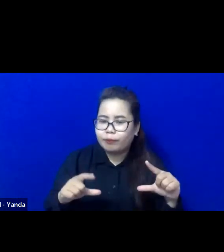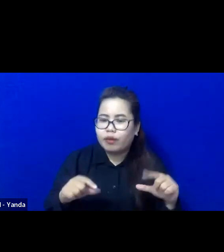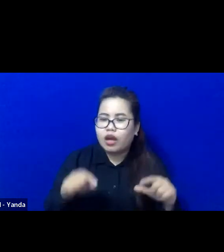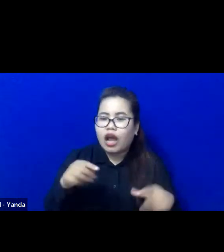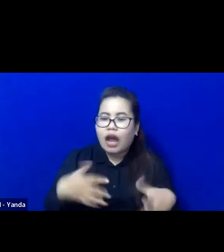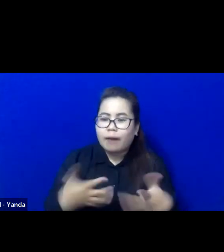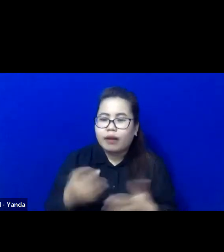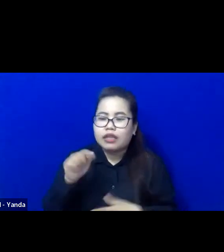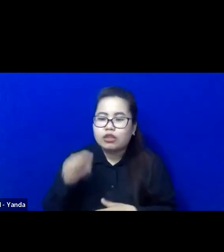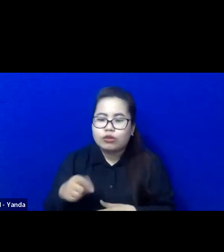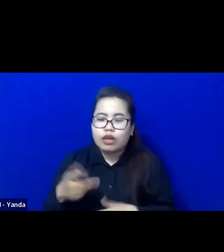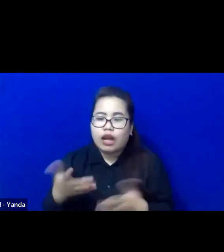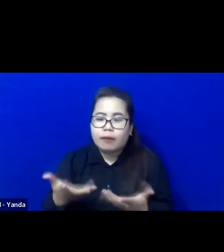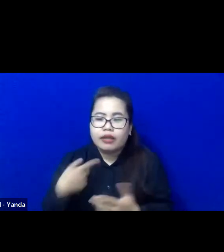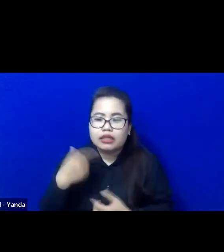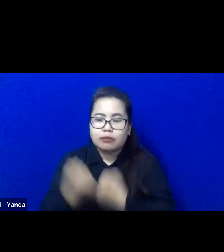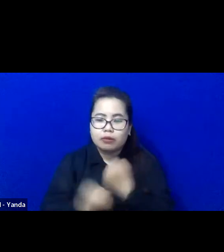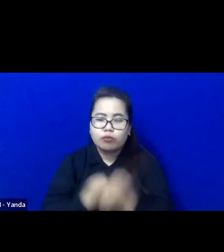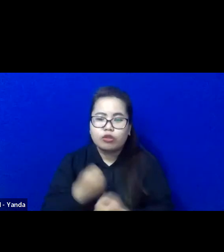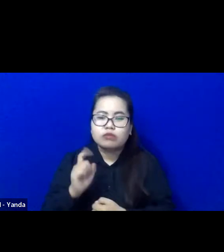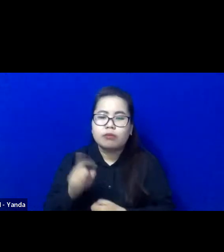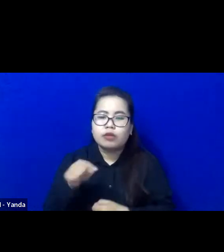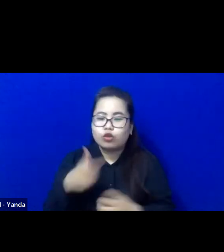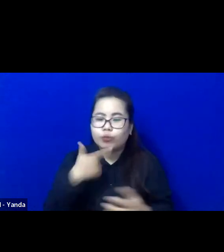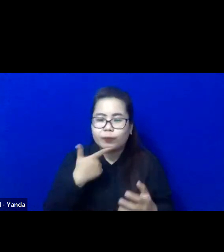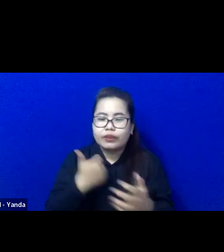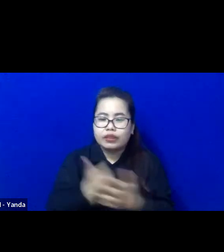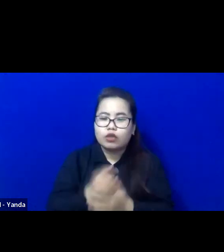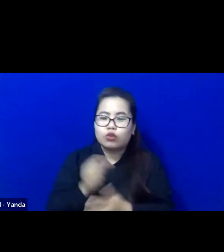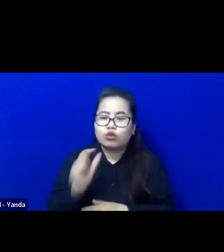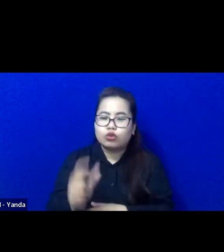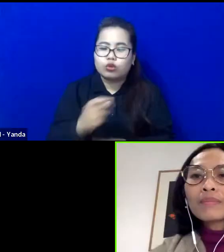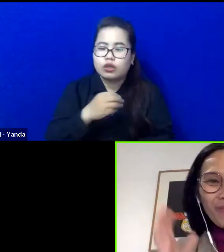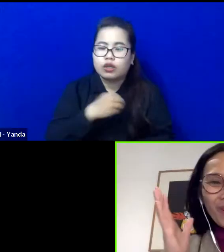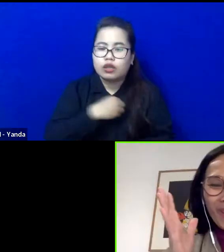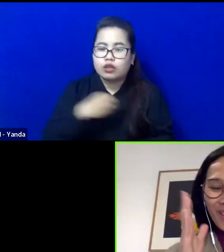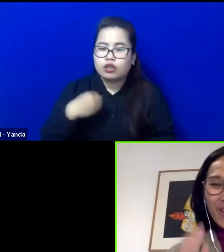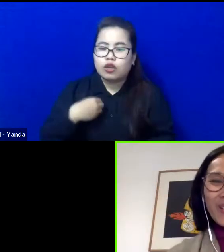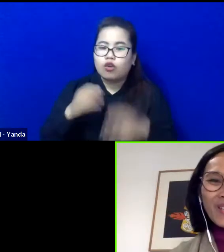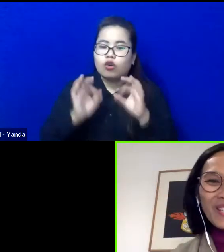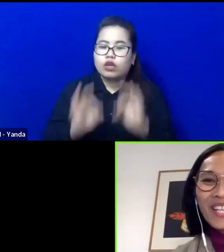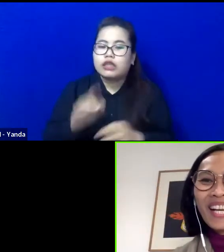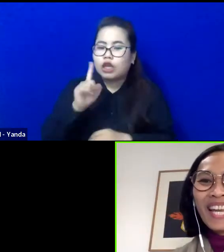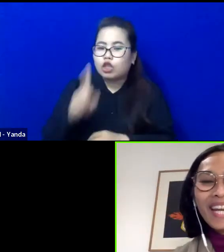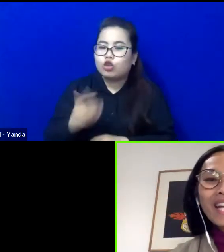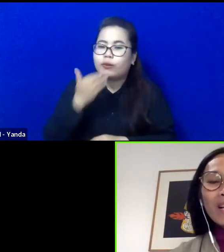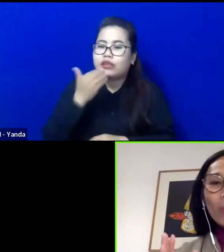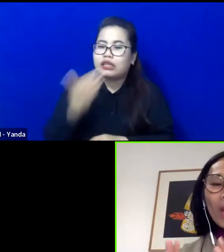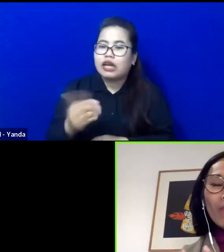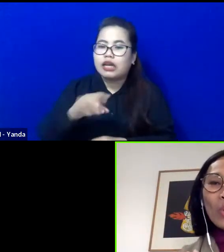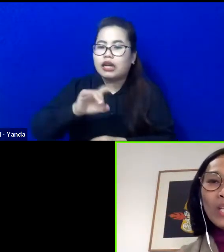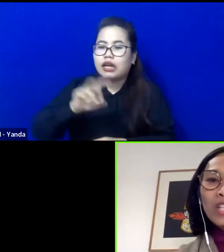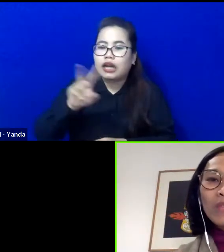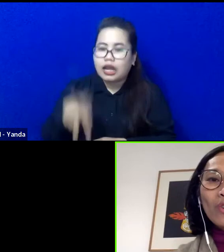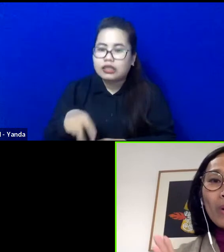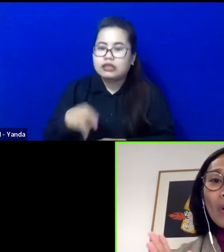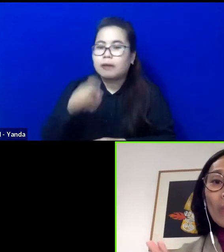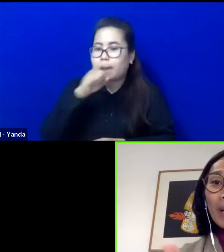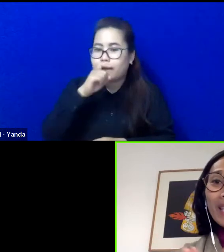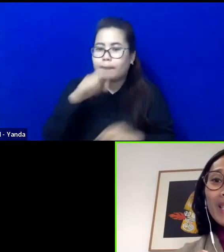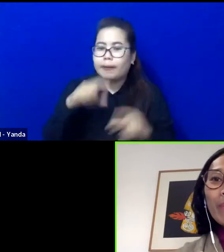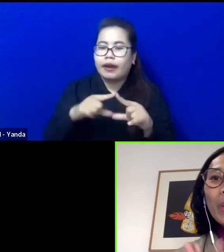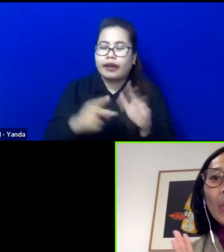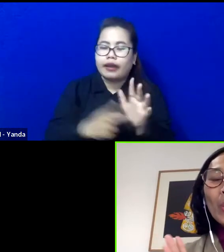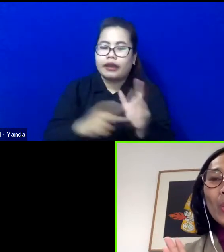Yeah. Okay, one last question, Pa Andrew. Maybe you can answer it very succinctly. We have a question from